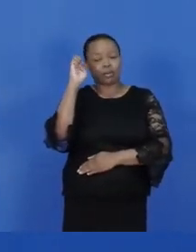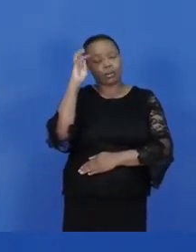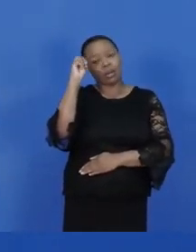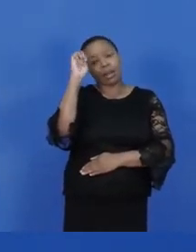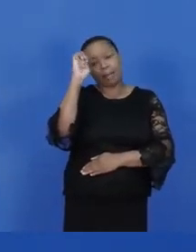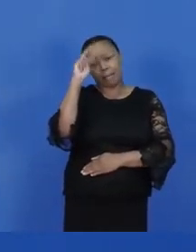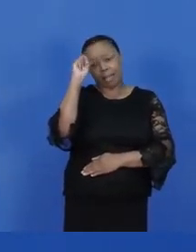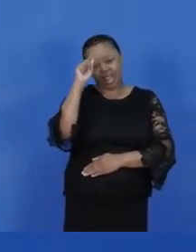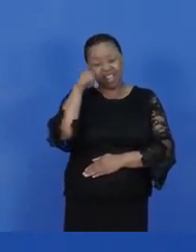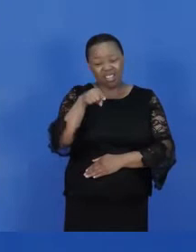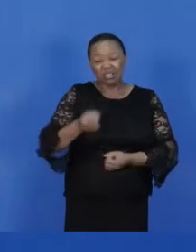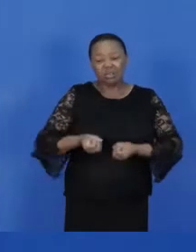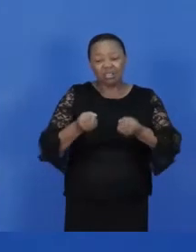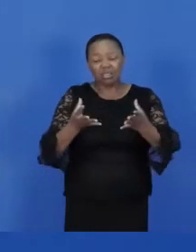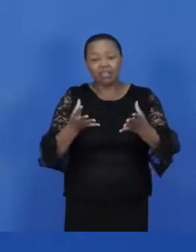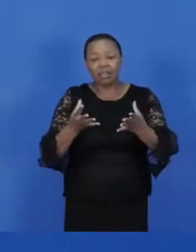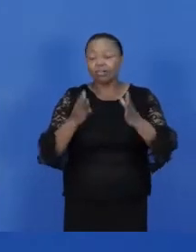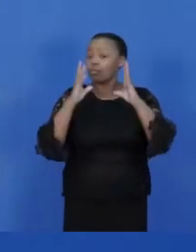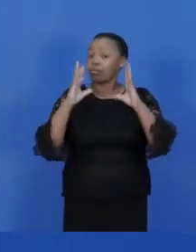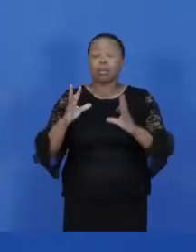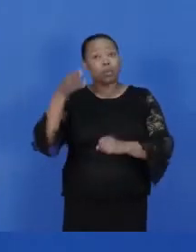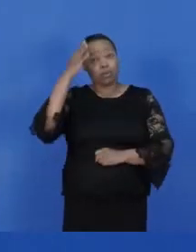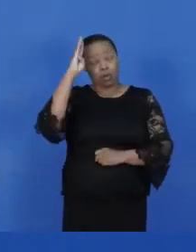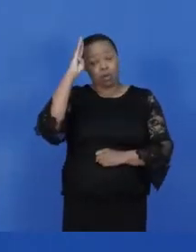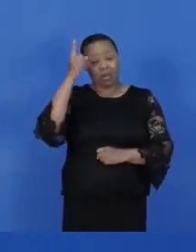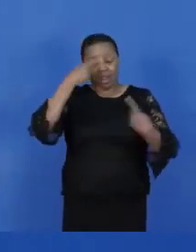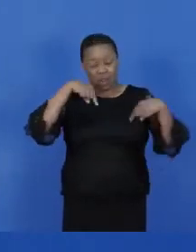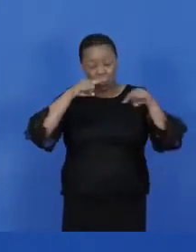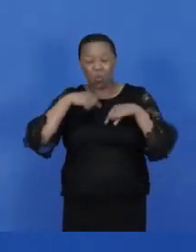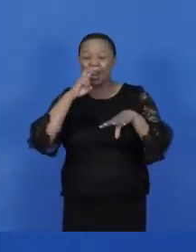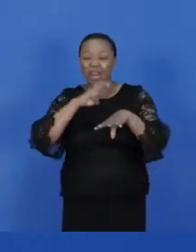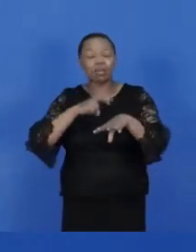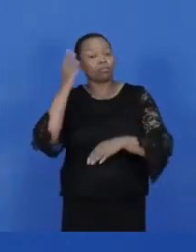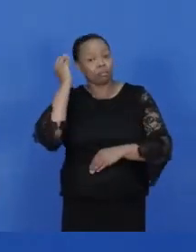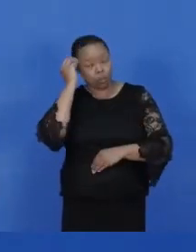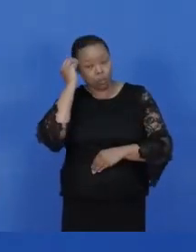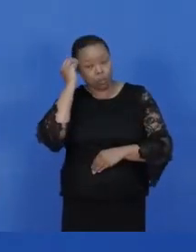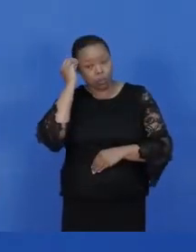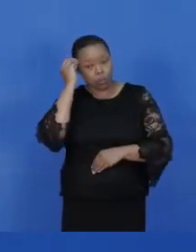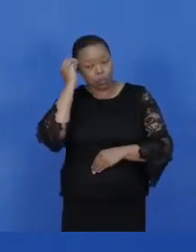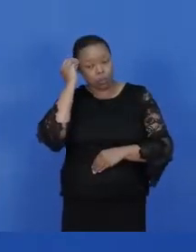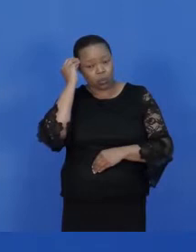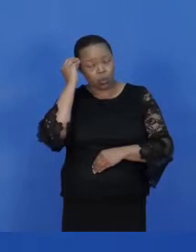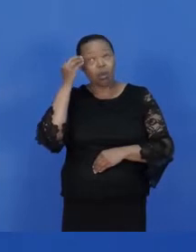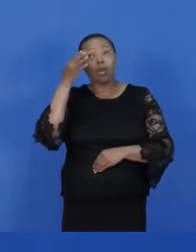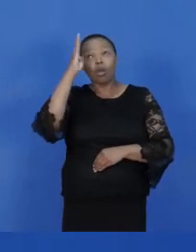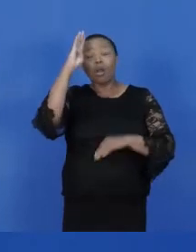a blessing over the people of God. We need to realize that it's still relevant because this is the word of the Lord.